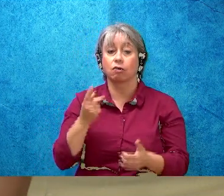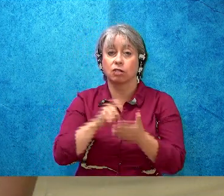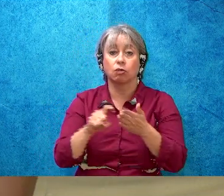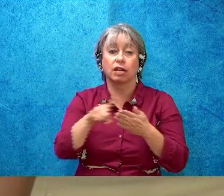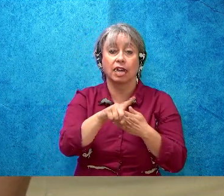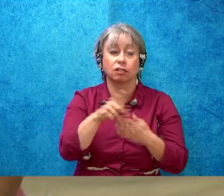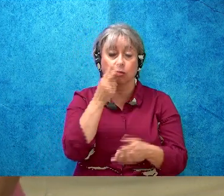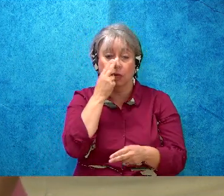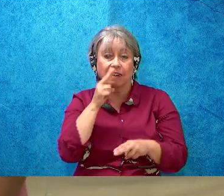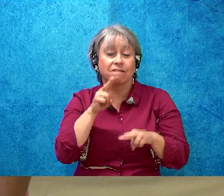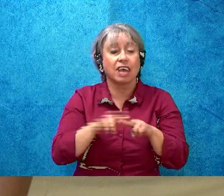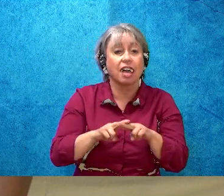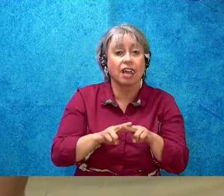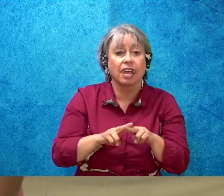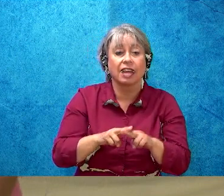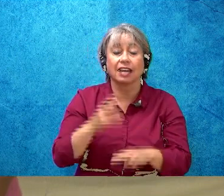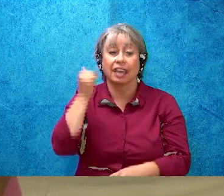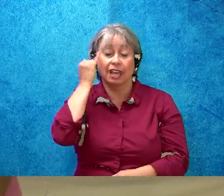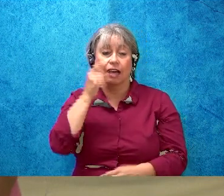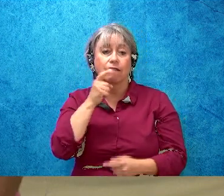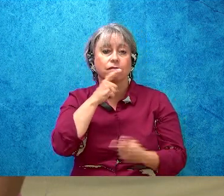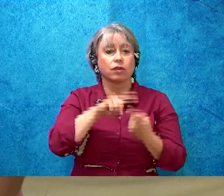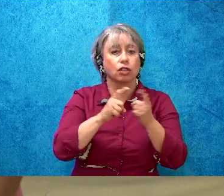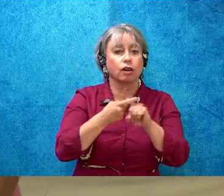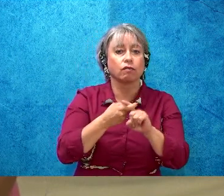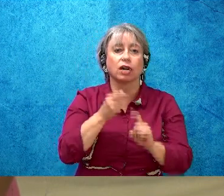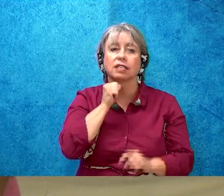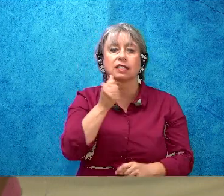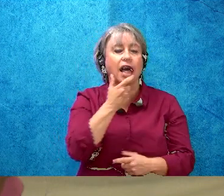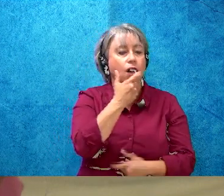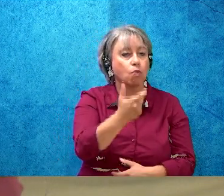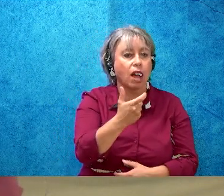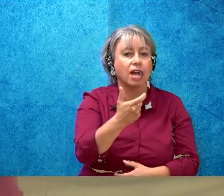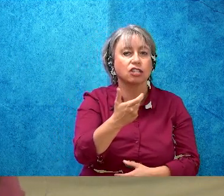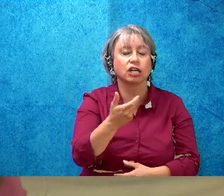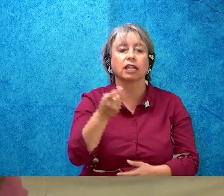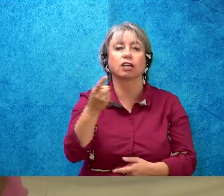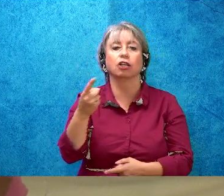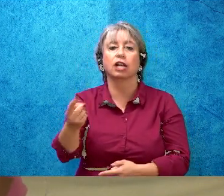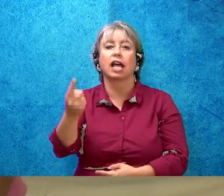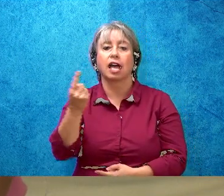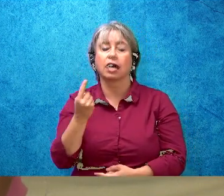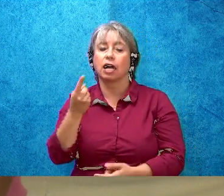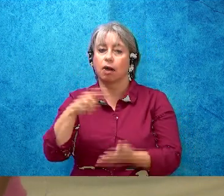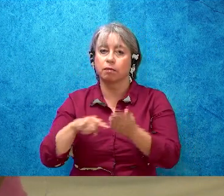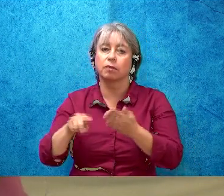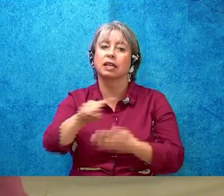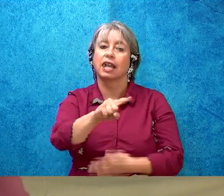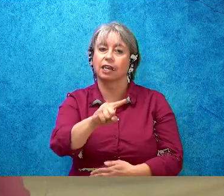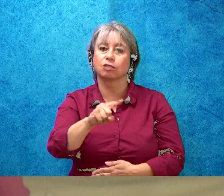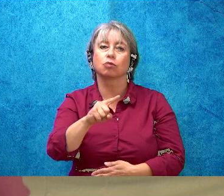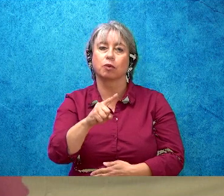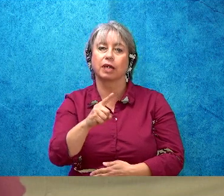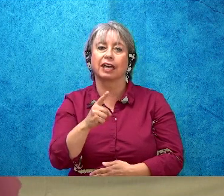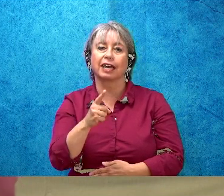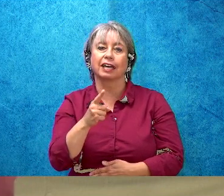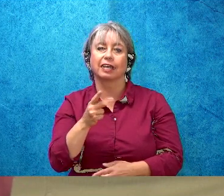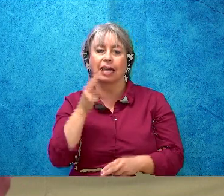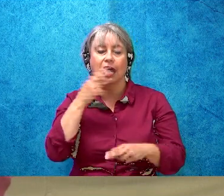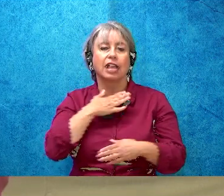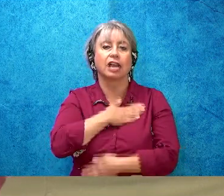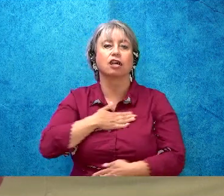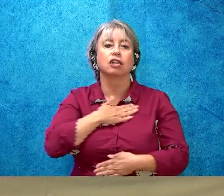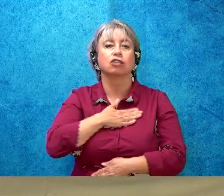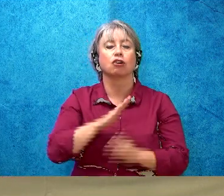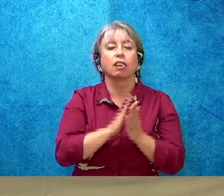if your friends didn't watch, you need to tell them that they need to check in next week so that we can have some more fun with this literature. I had